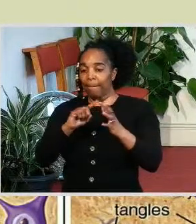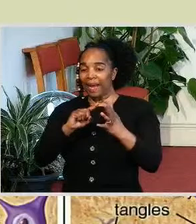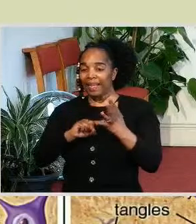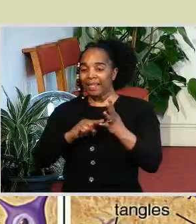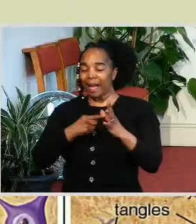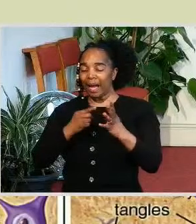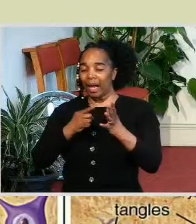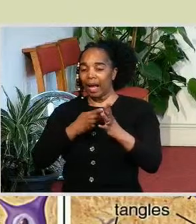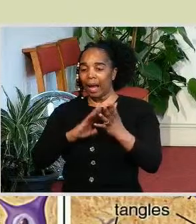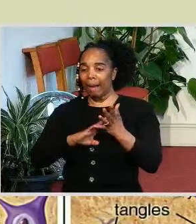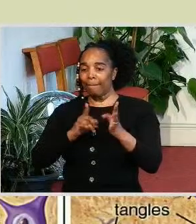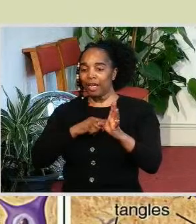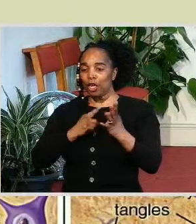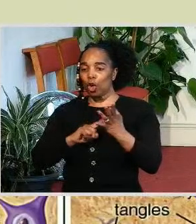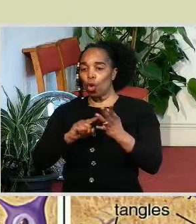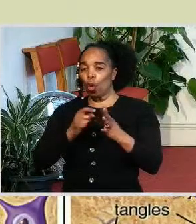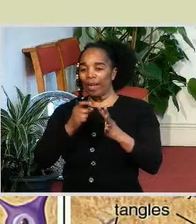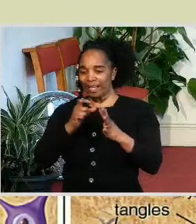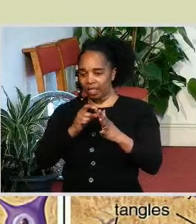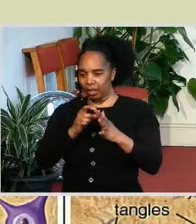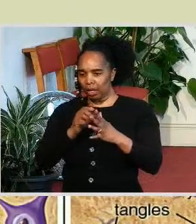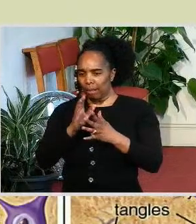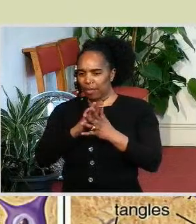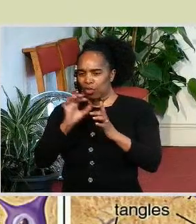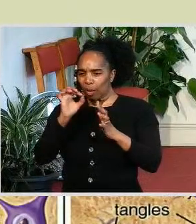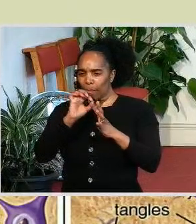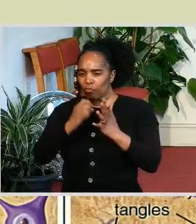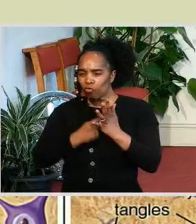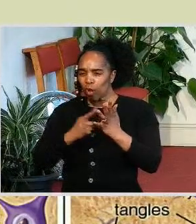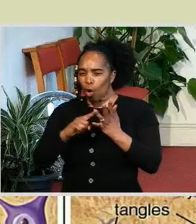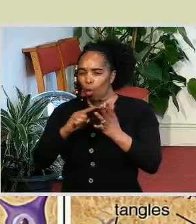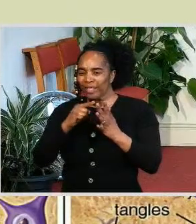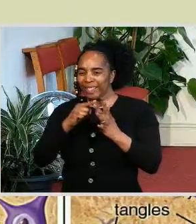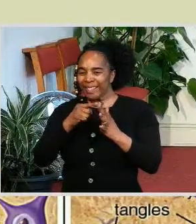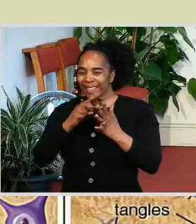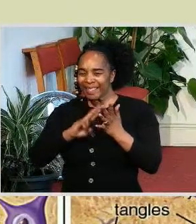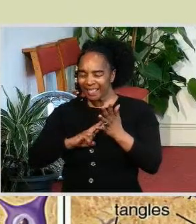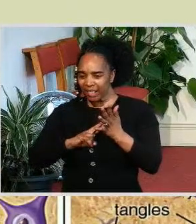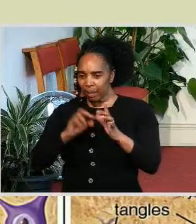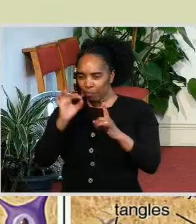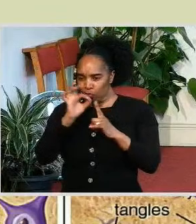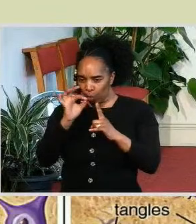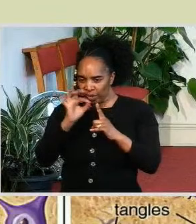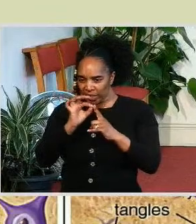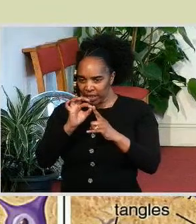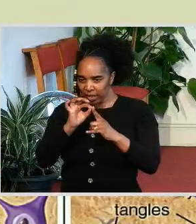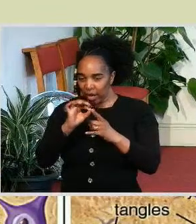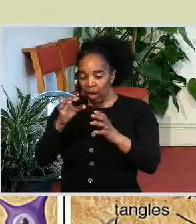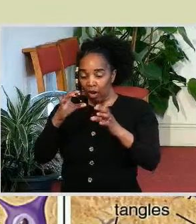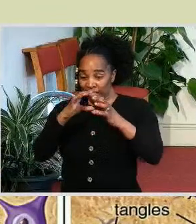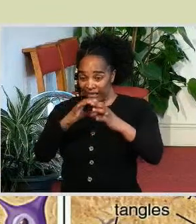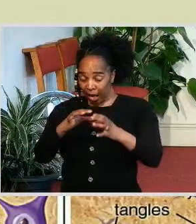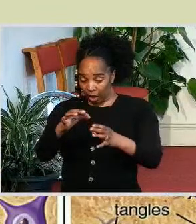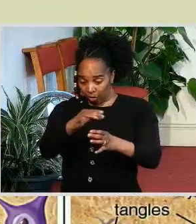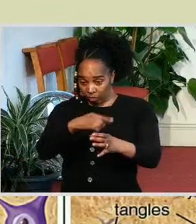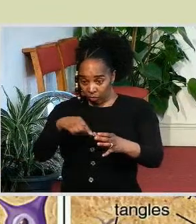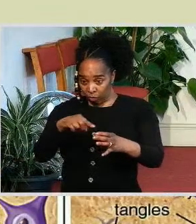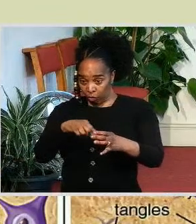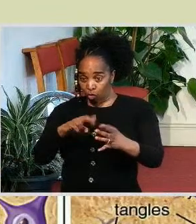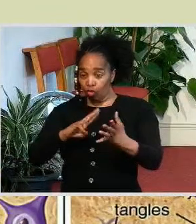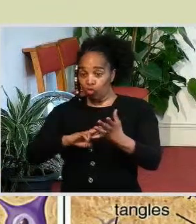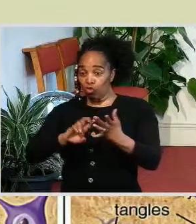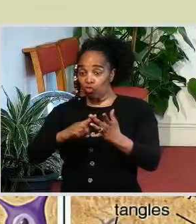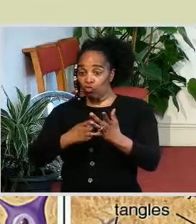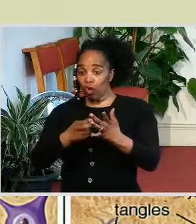amyloid, and it's a type of protein that collects around the neurons, so around the